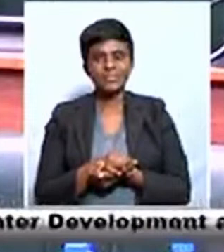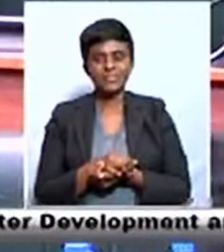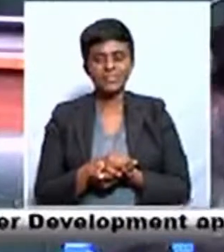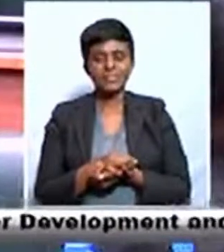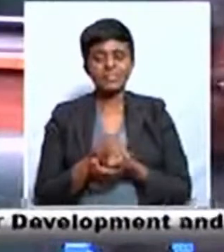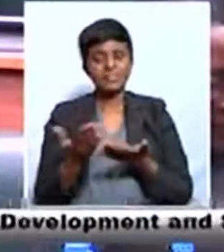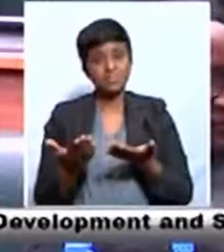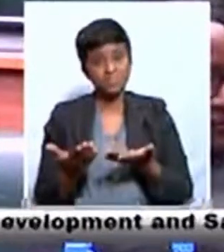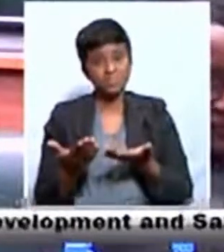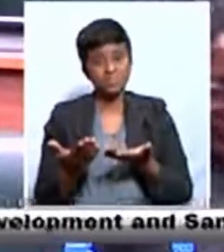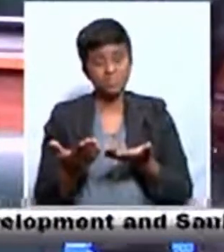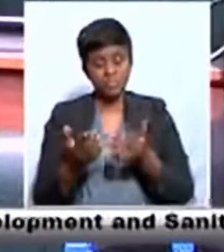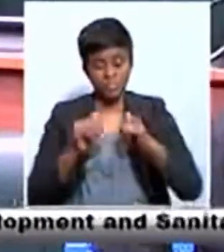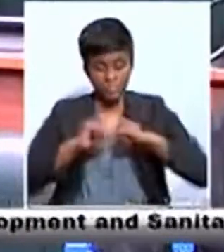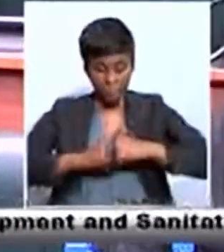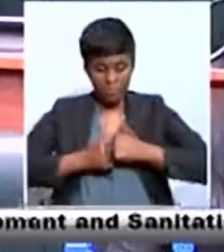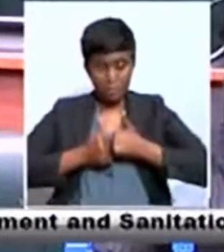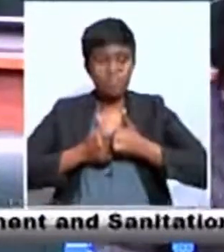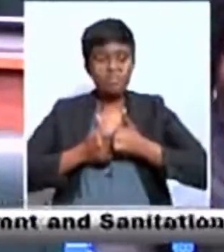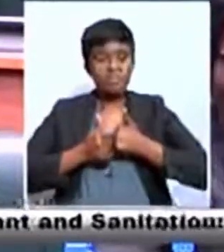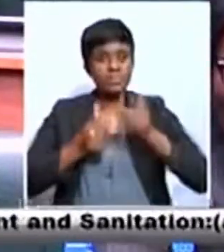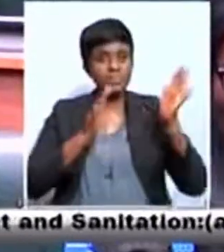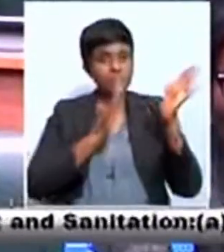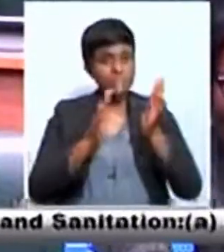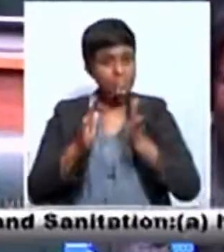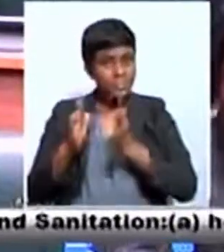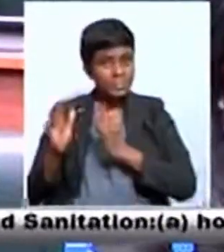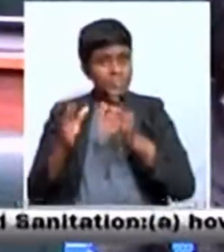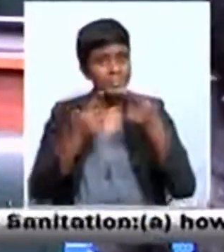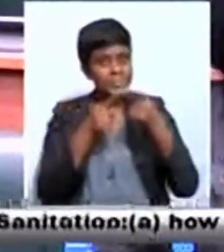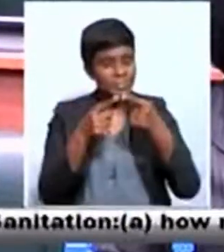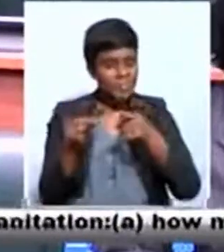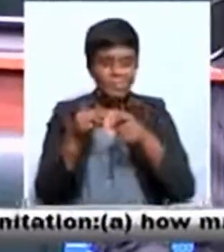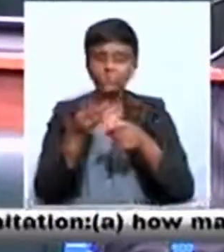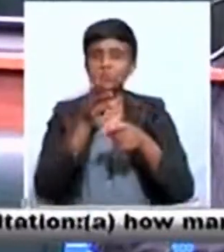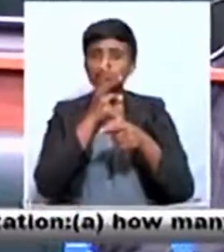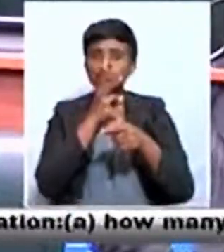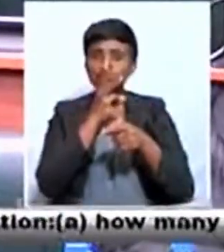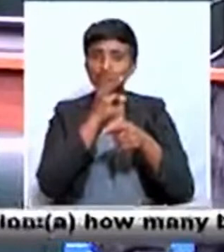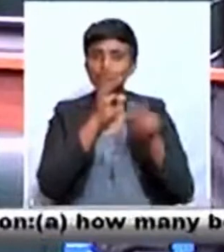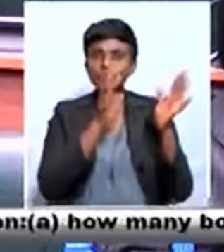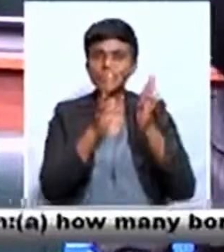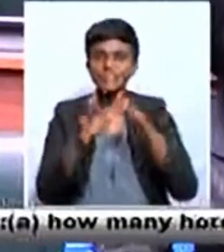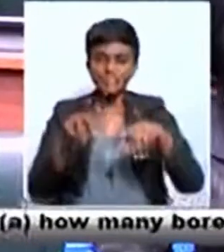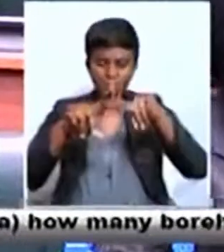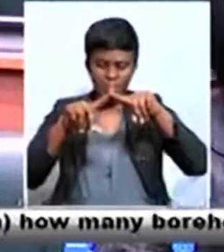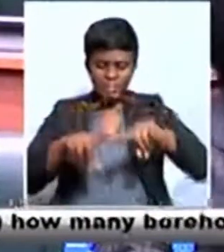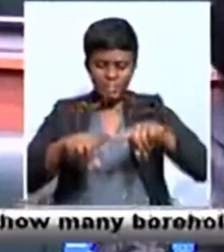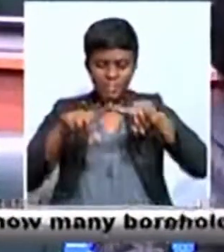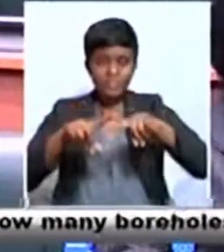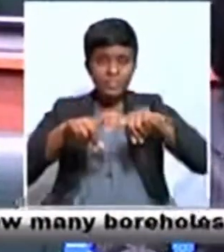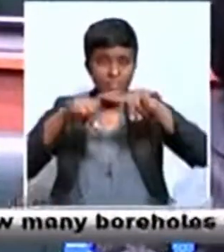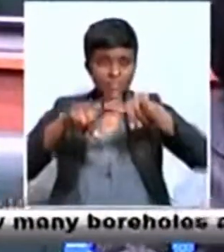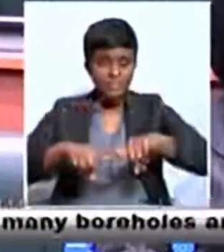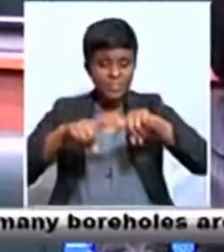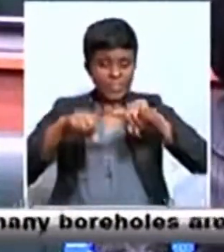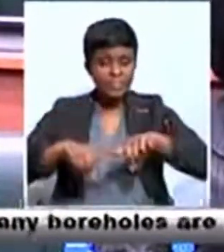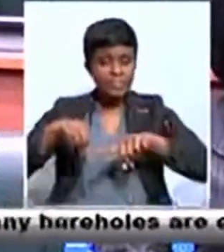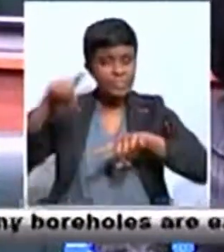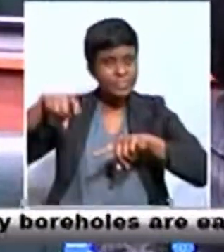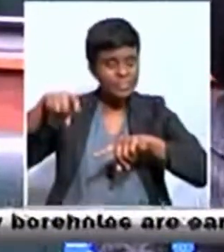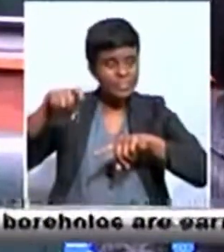we put various interventions, water interventions, depending on the needs. For